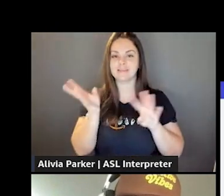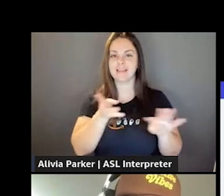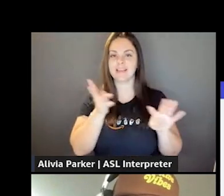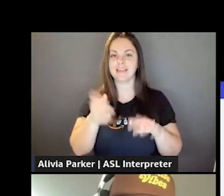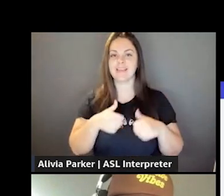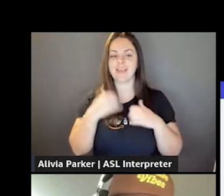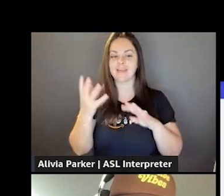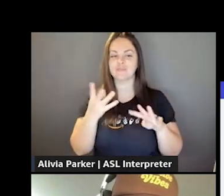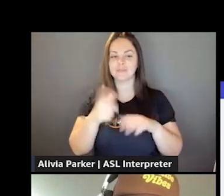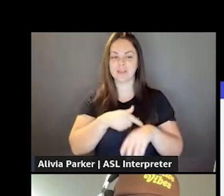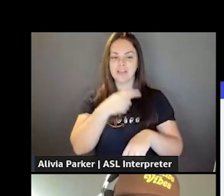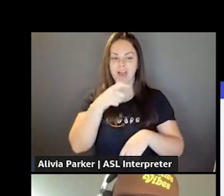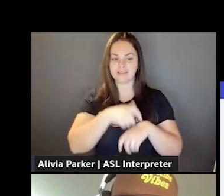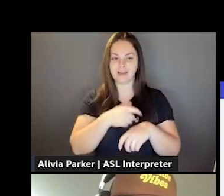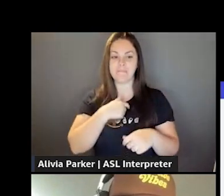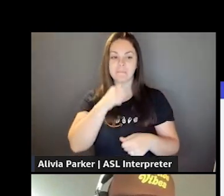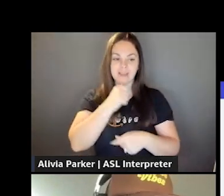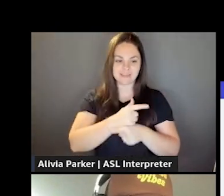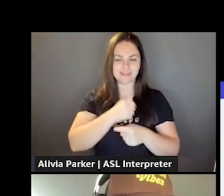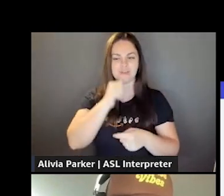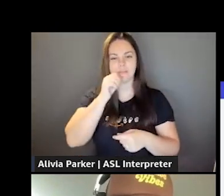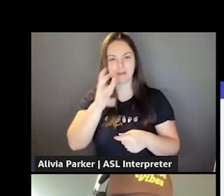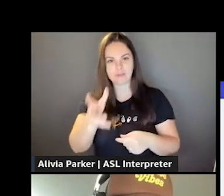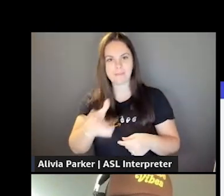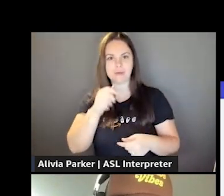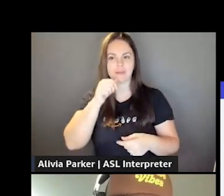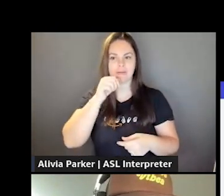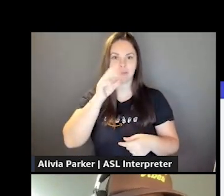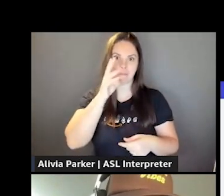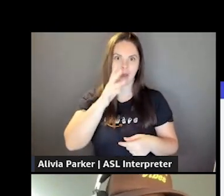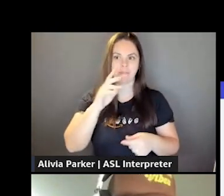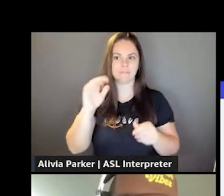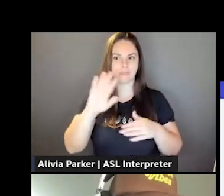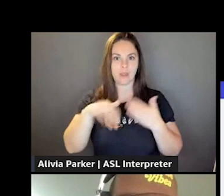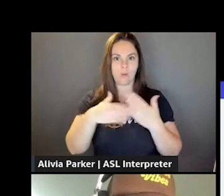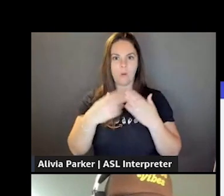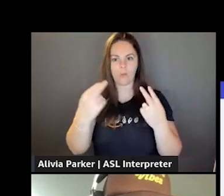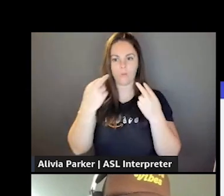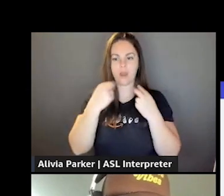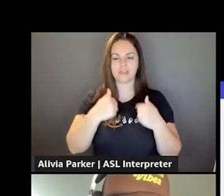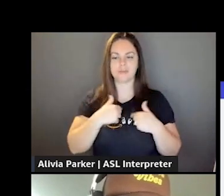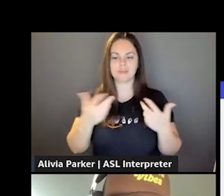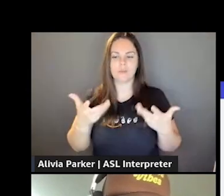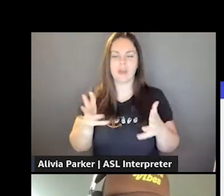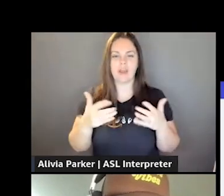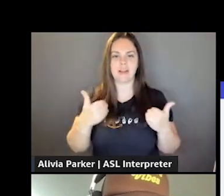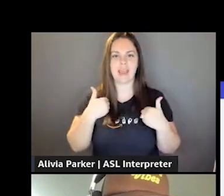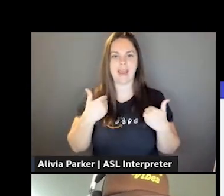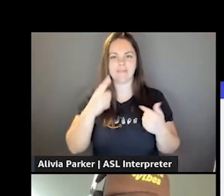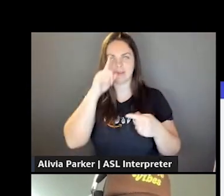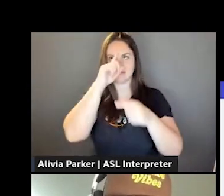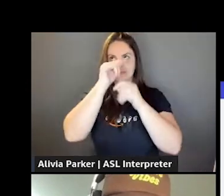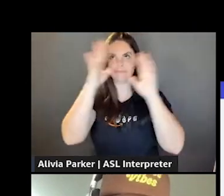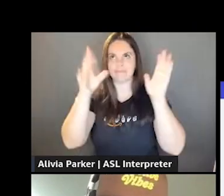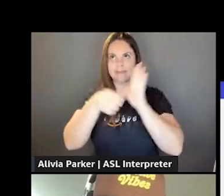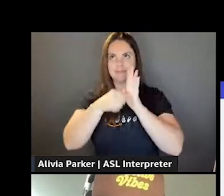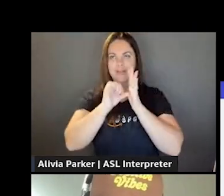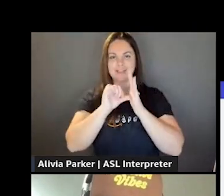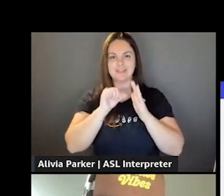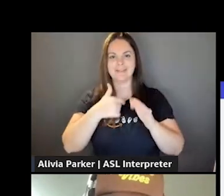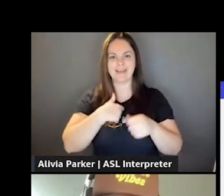my sister and my grandmother and my mother, they all watch me, and they have an impression of me. And